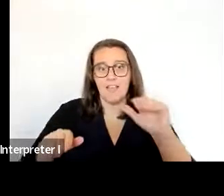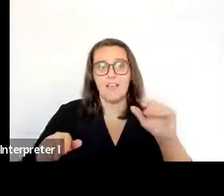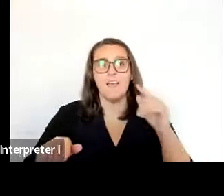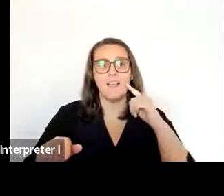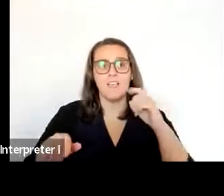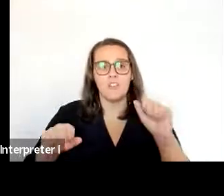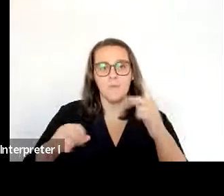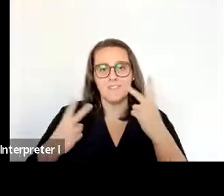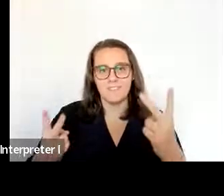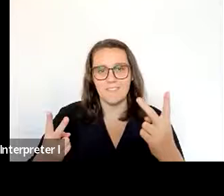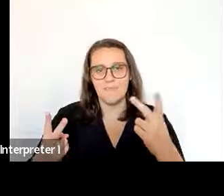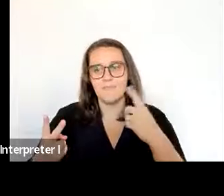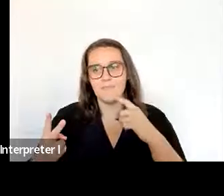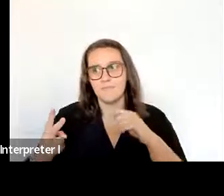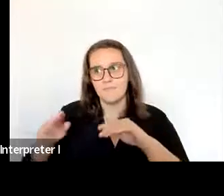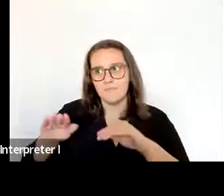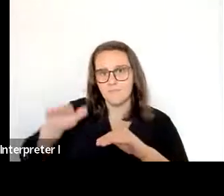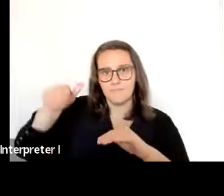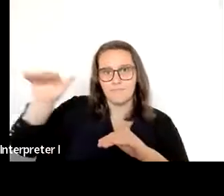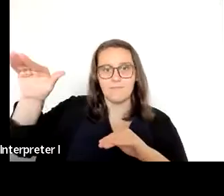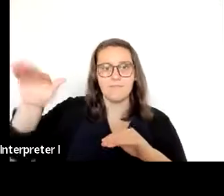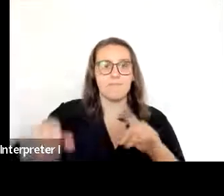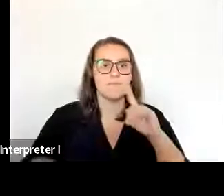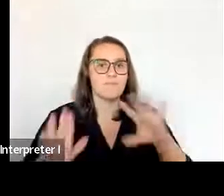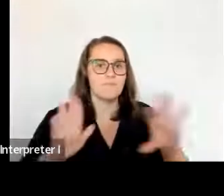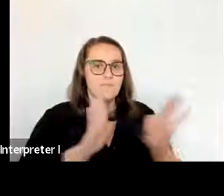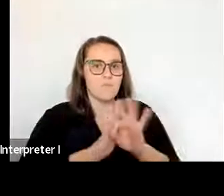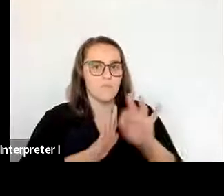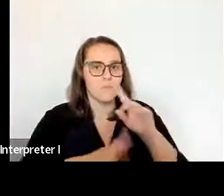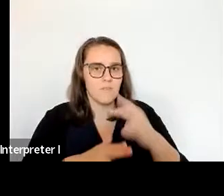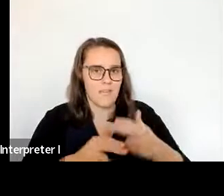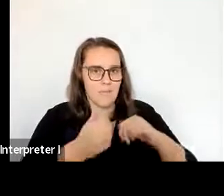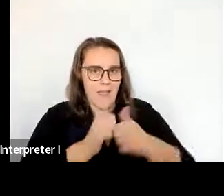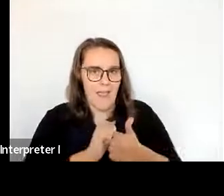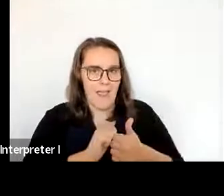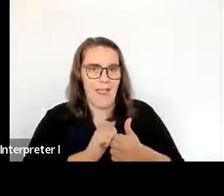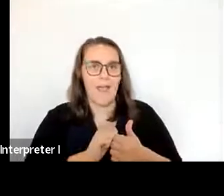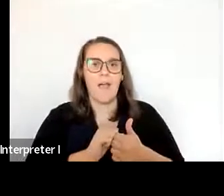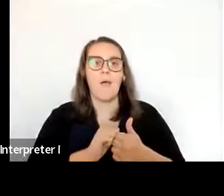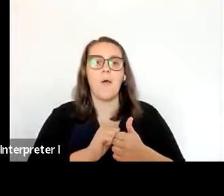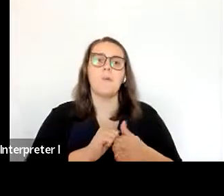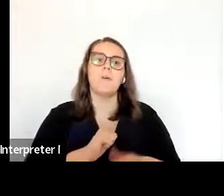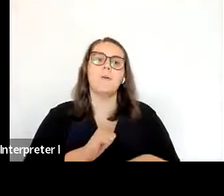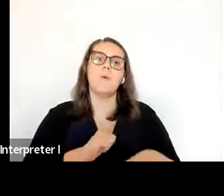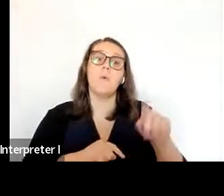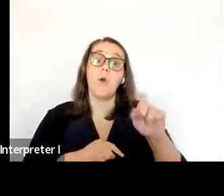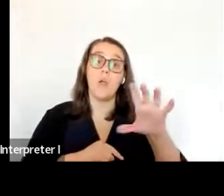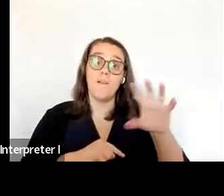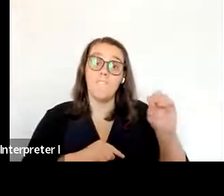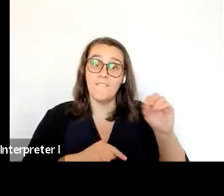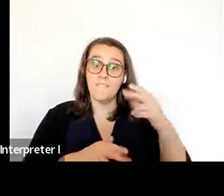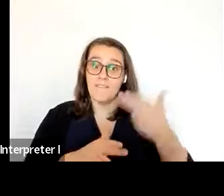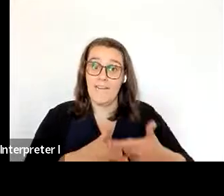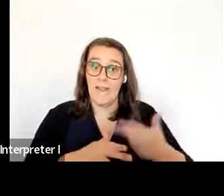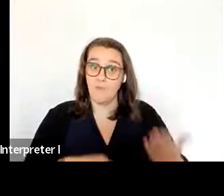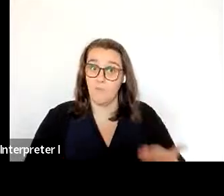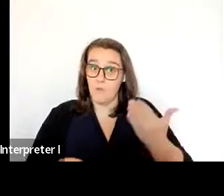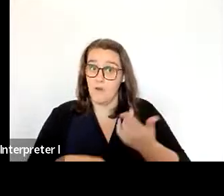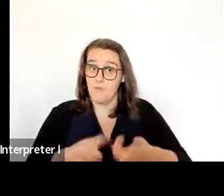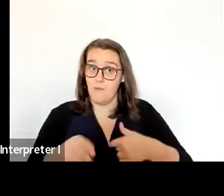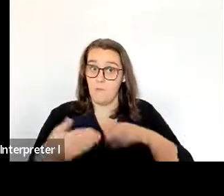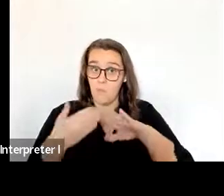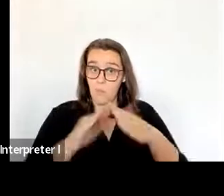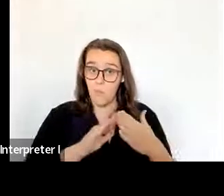Swampoodle Terrace was chosen after a 2-round community naming process. Of 150 names initially recommended by the community, names related